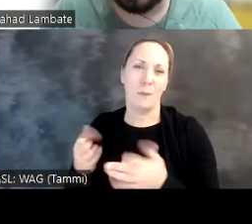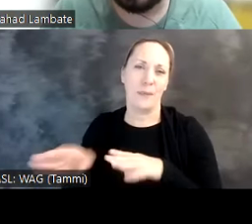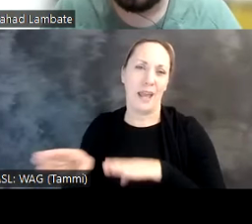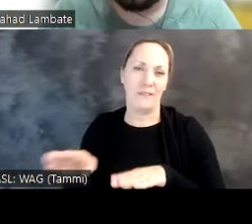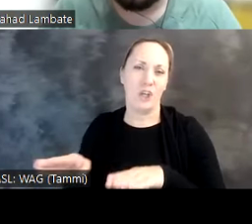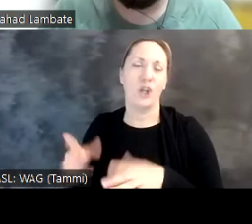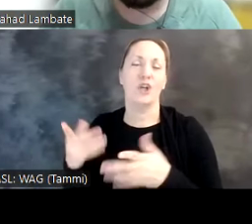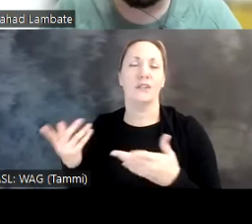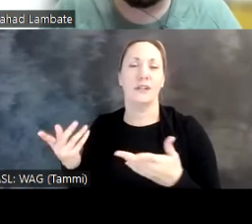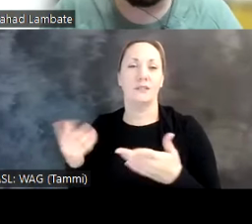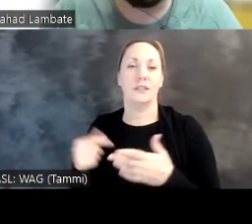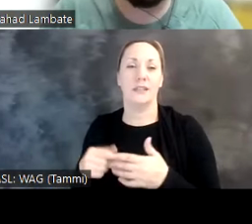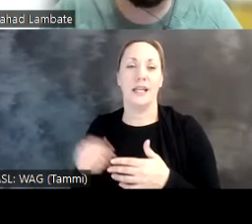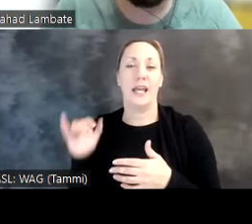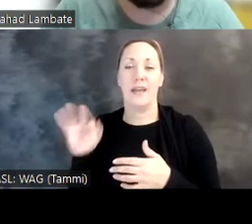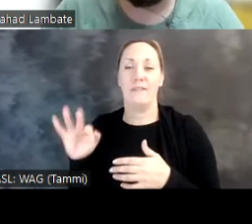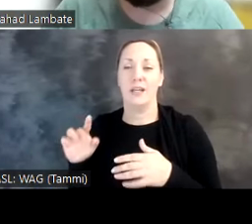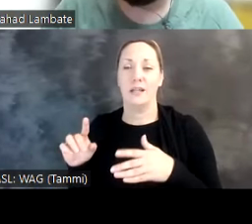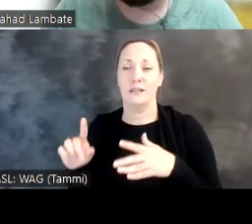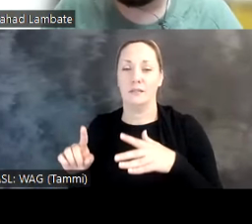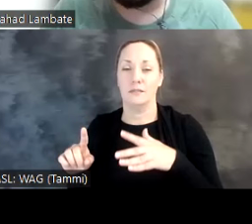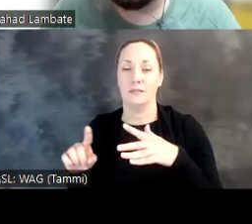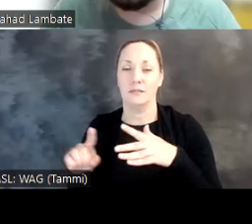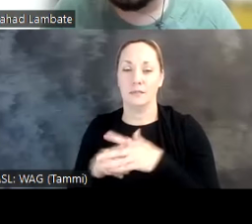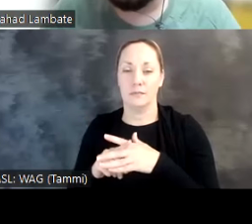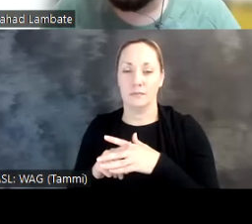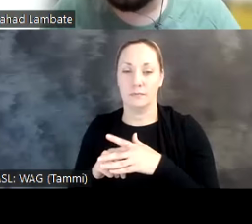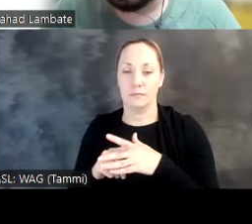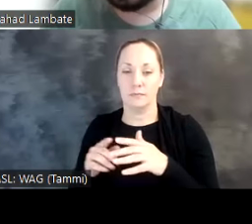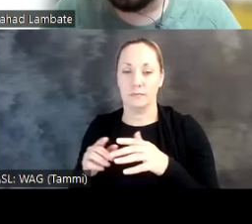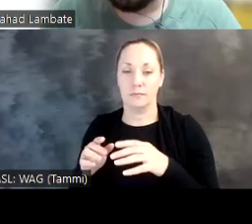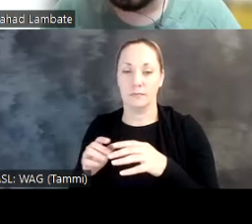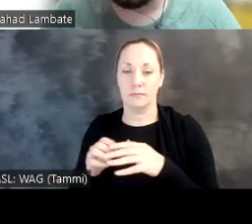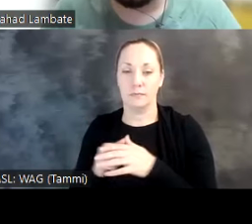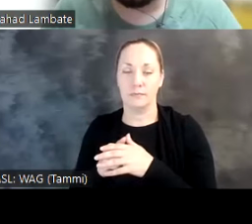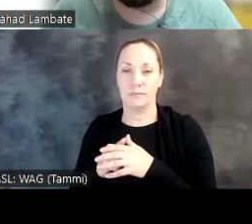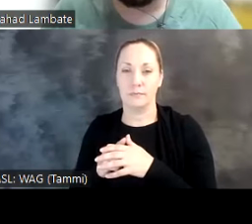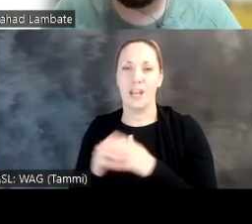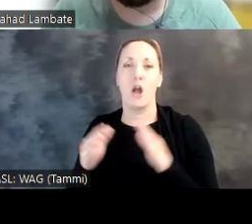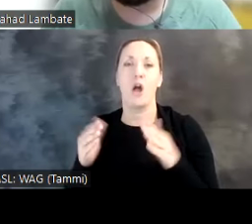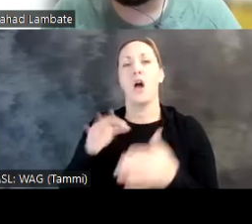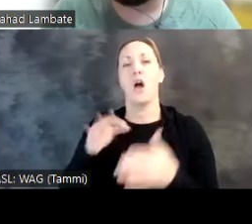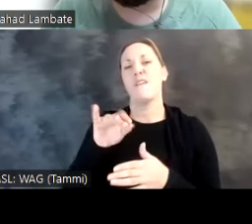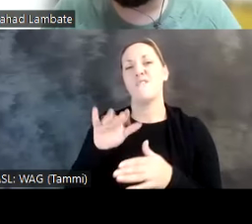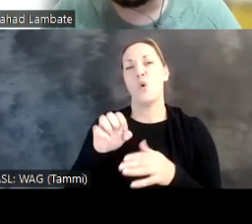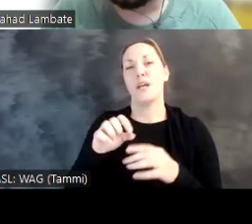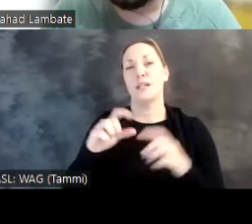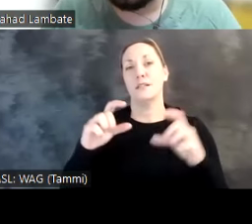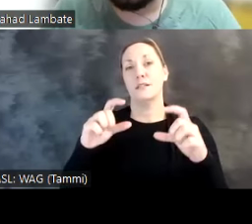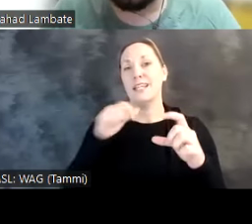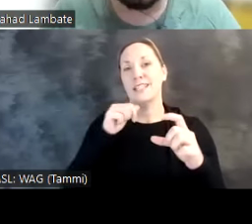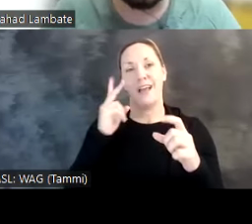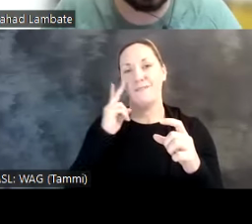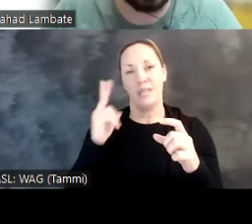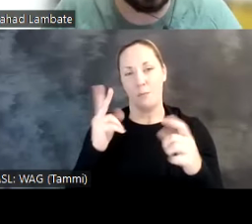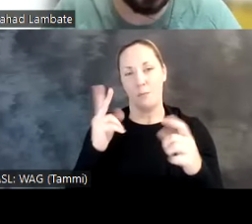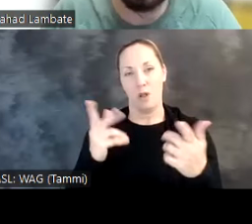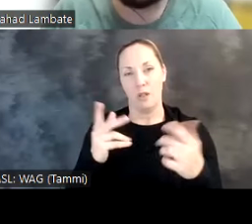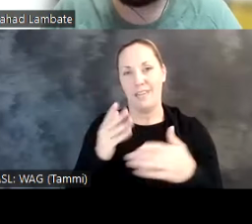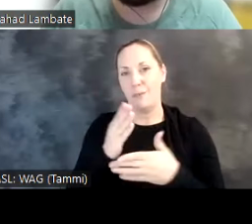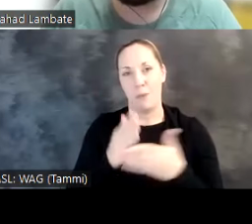that are there, if it comes and due to that the focus is not visible even